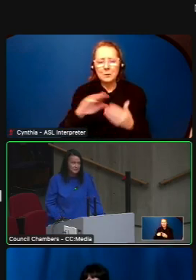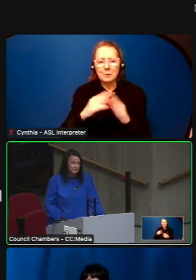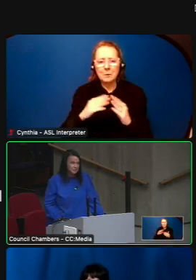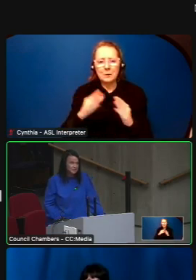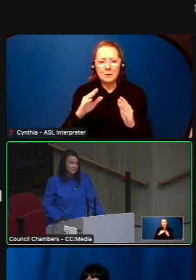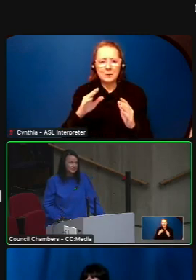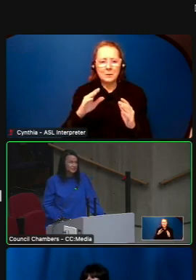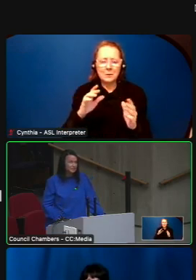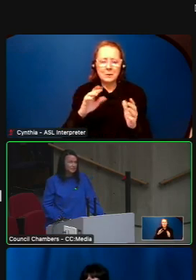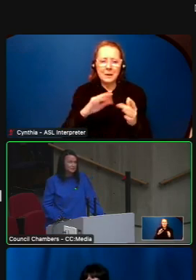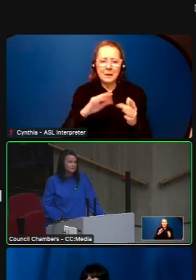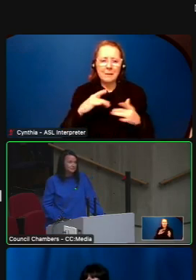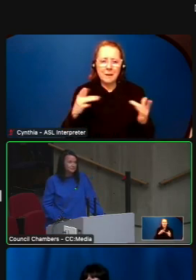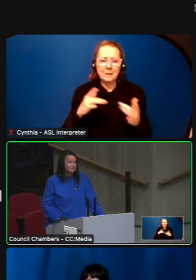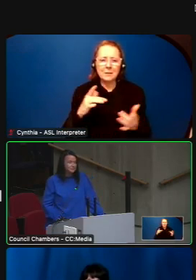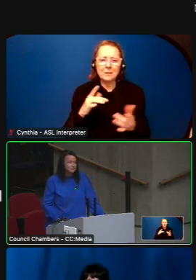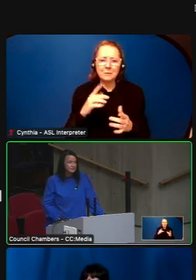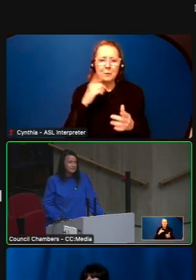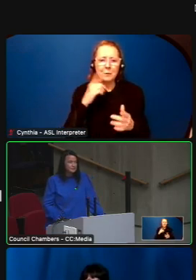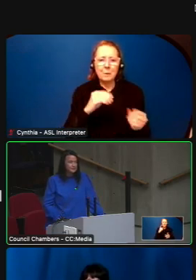work demonstration.